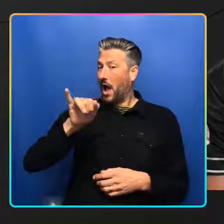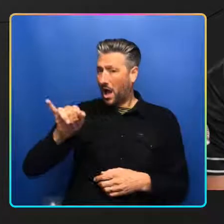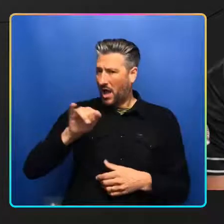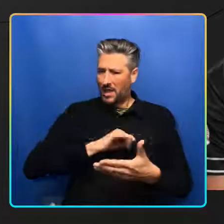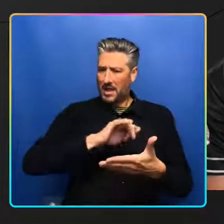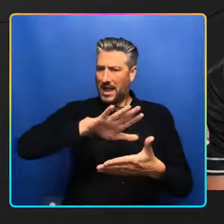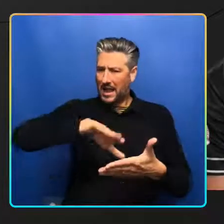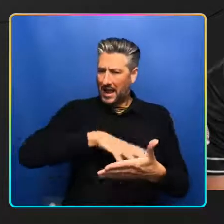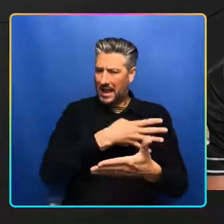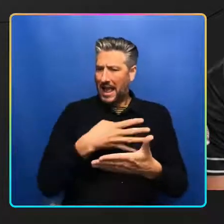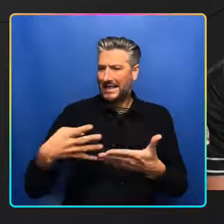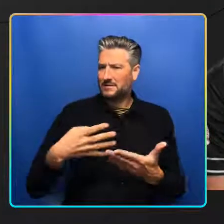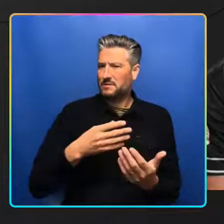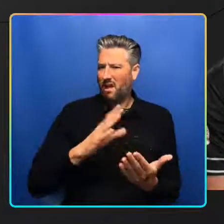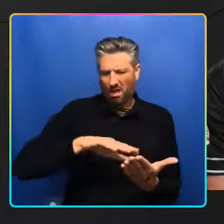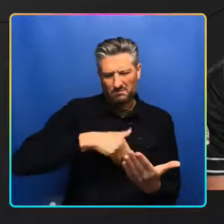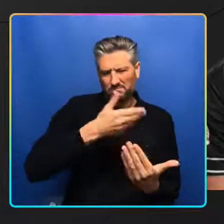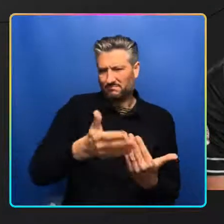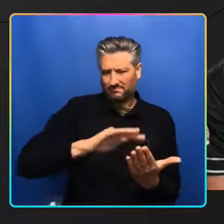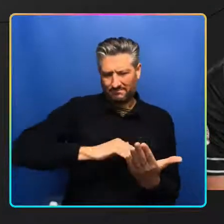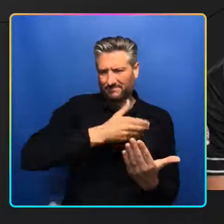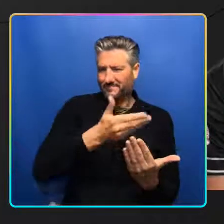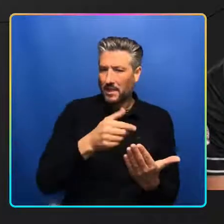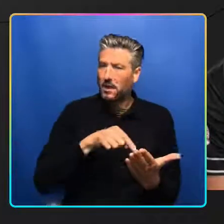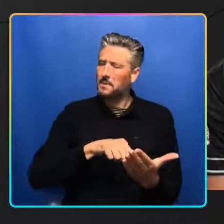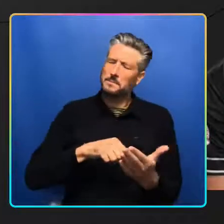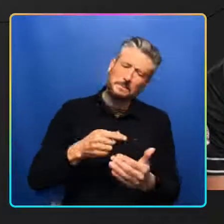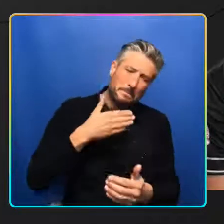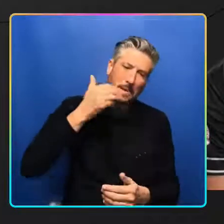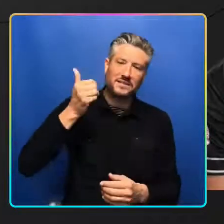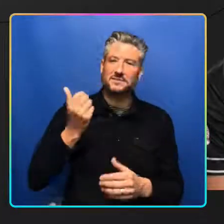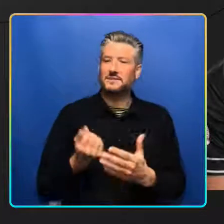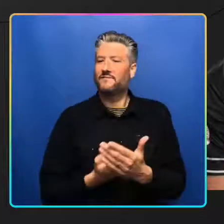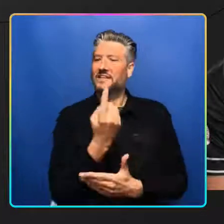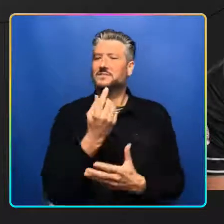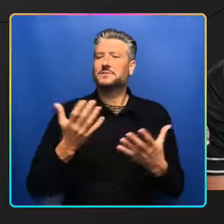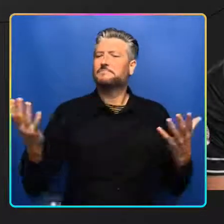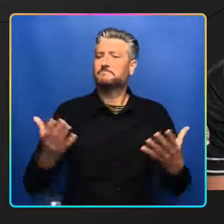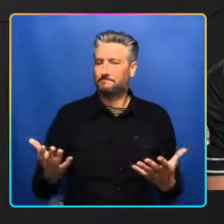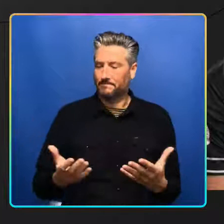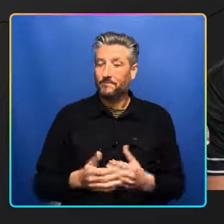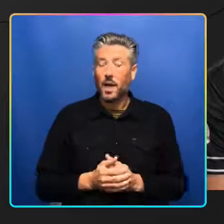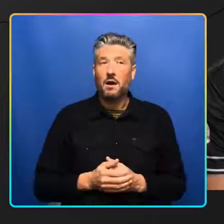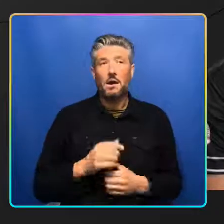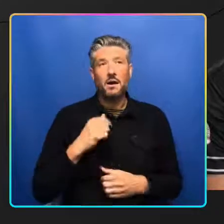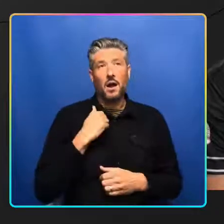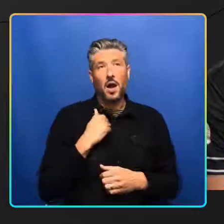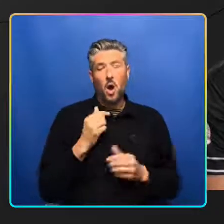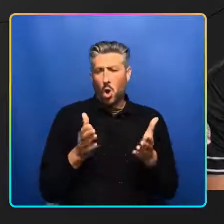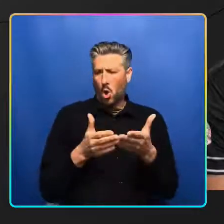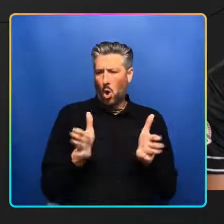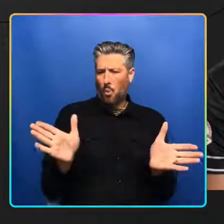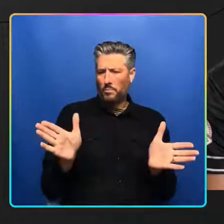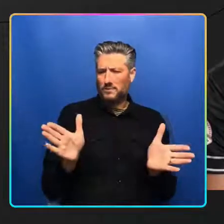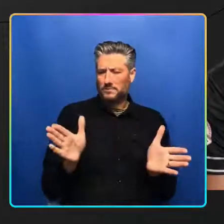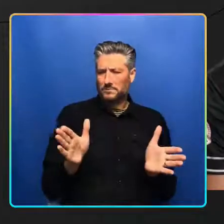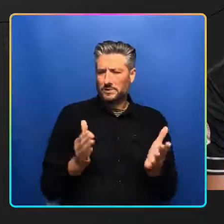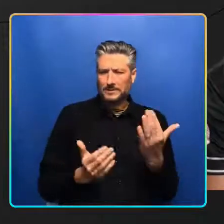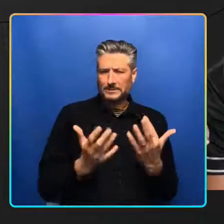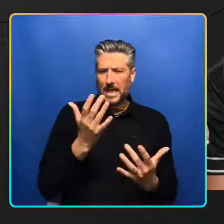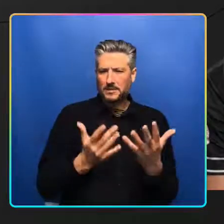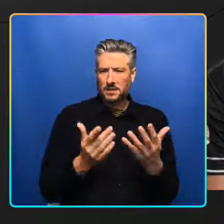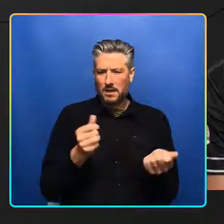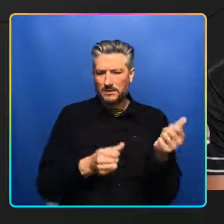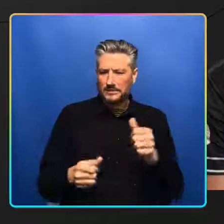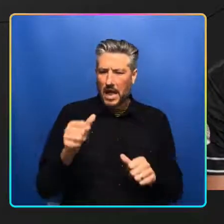I think that for several years it was the Open Data Science Conference. I really like that one. But